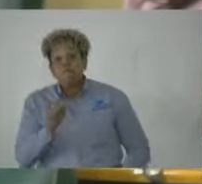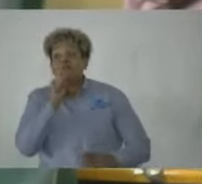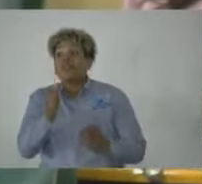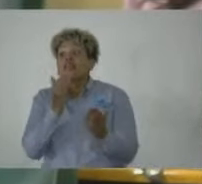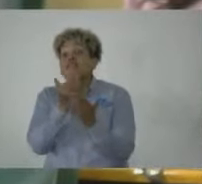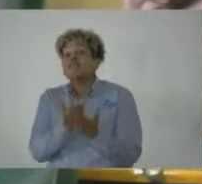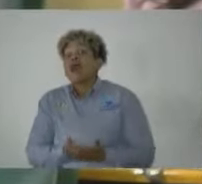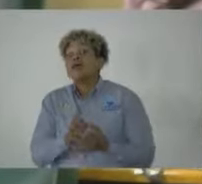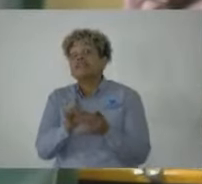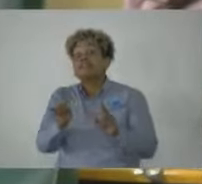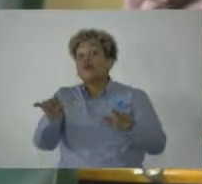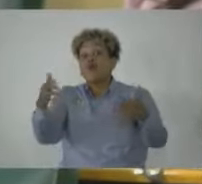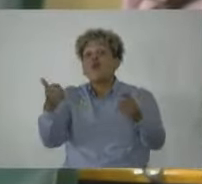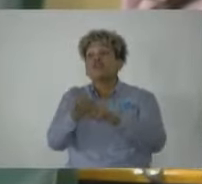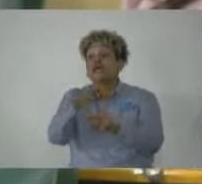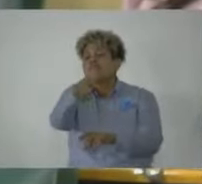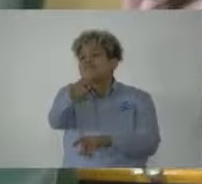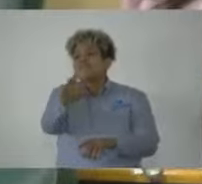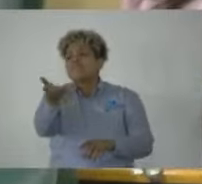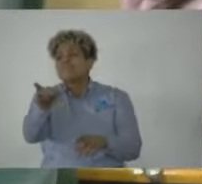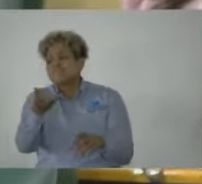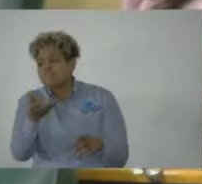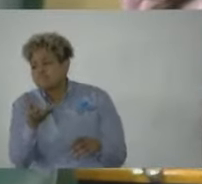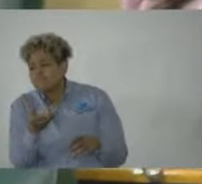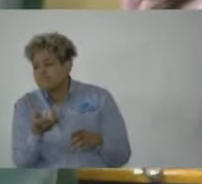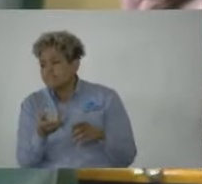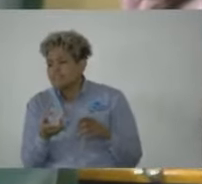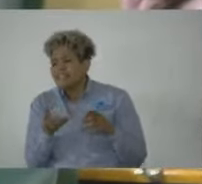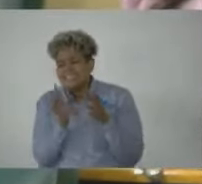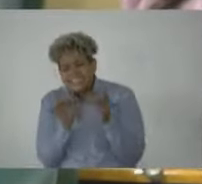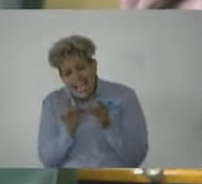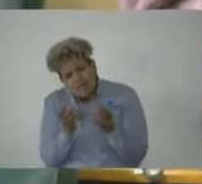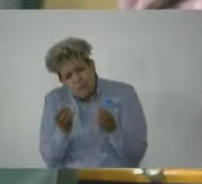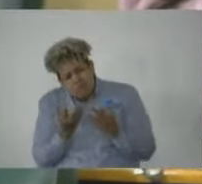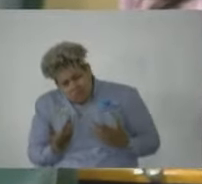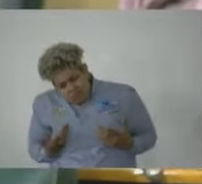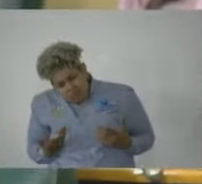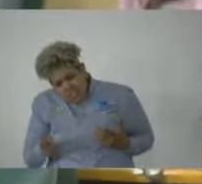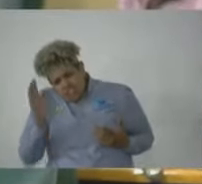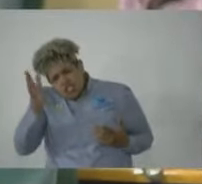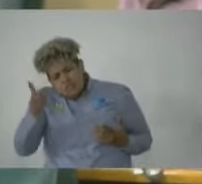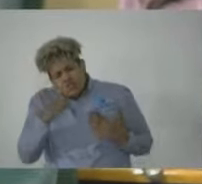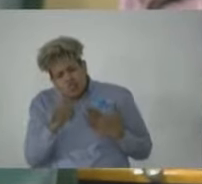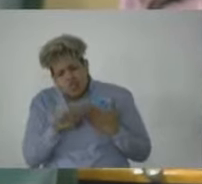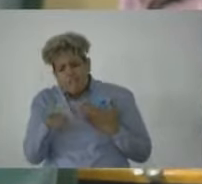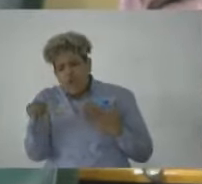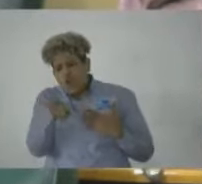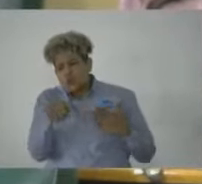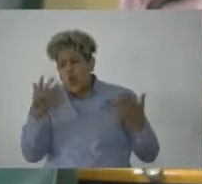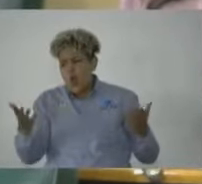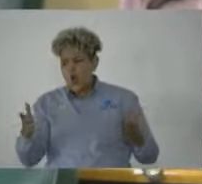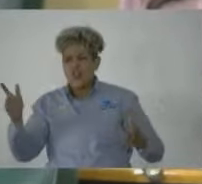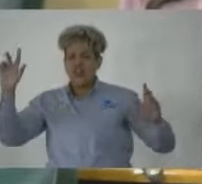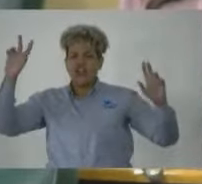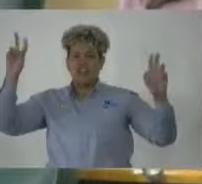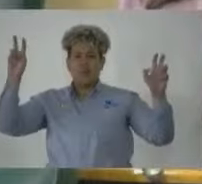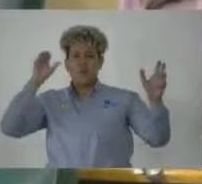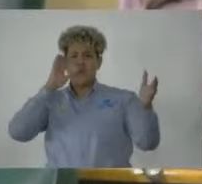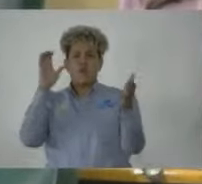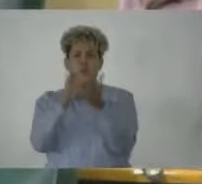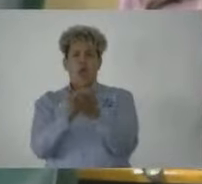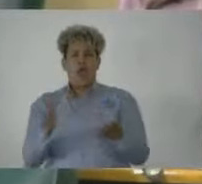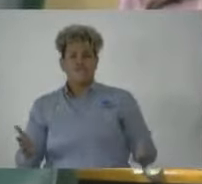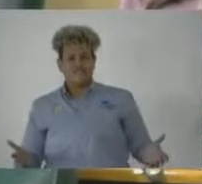fact that in the statement or the speech you refer to her as the wife,